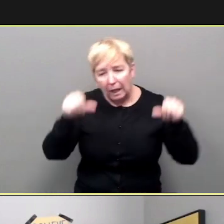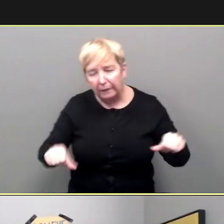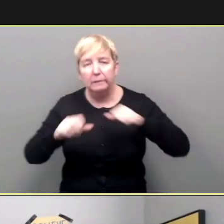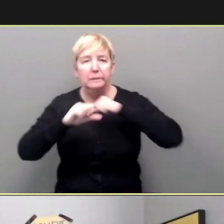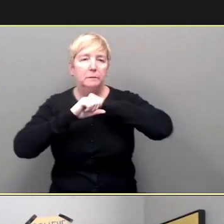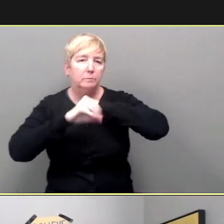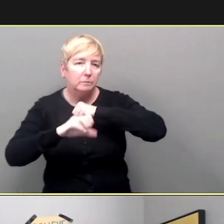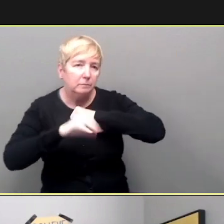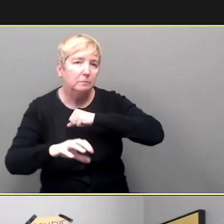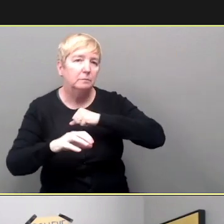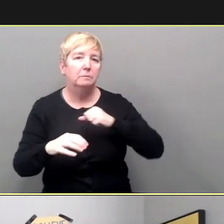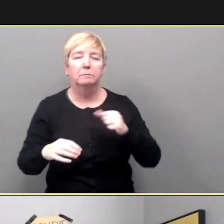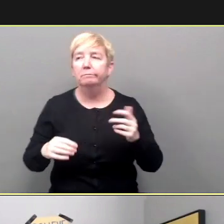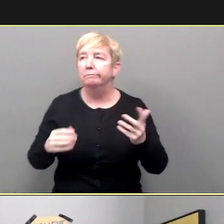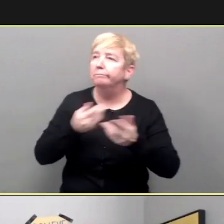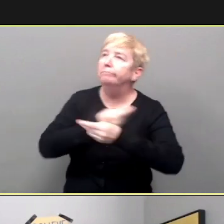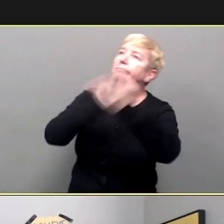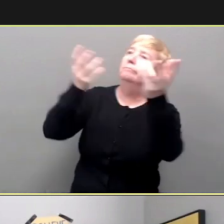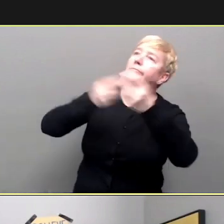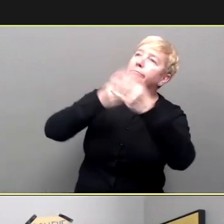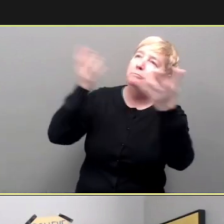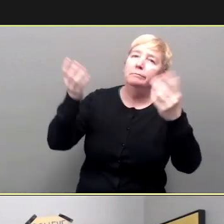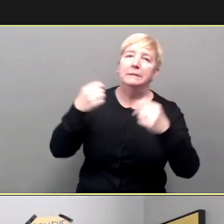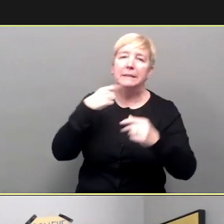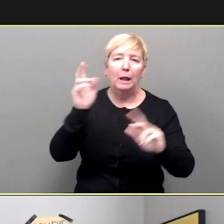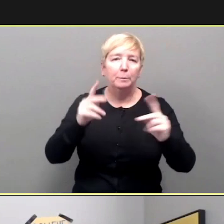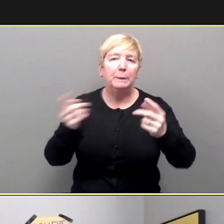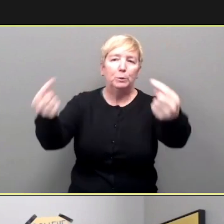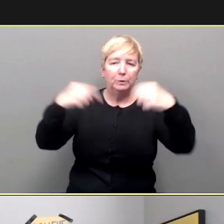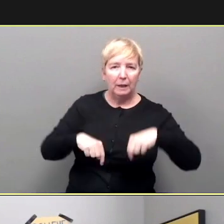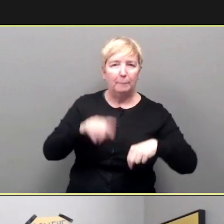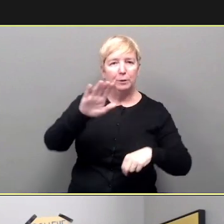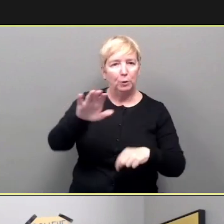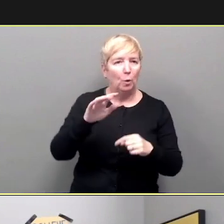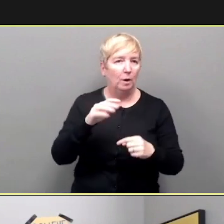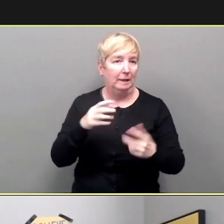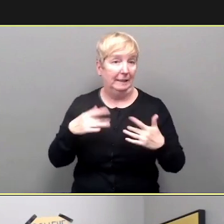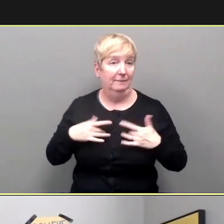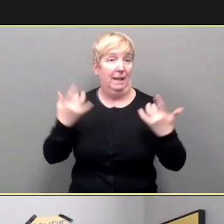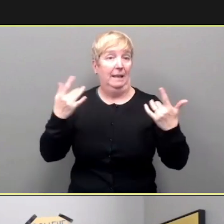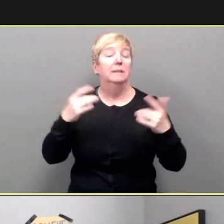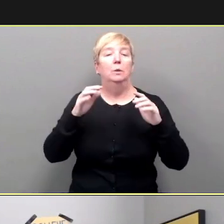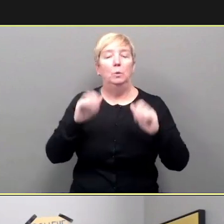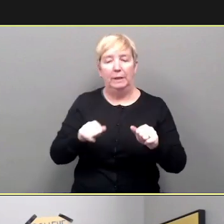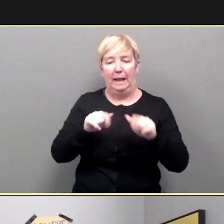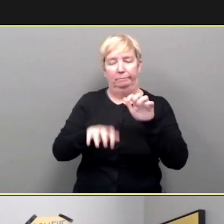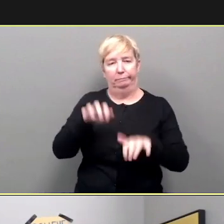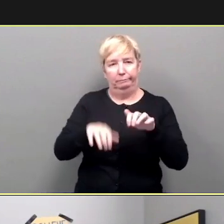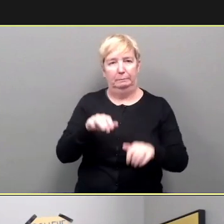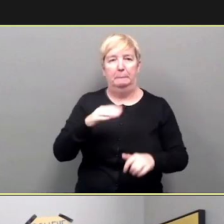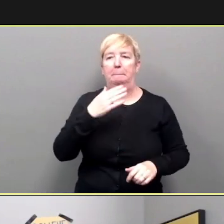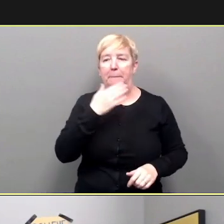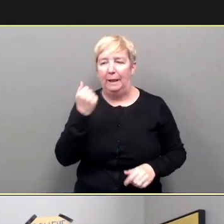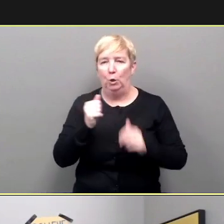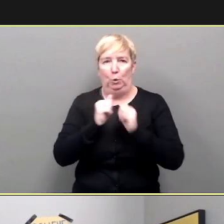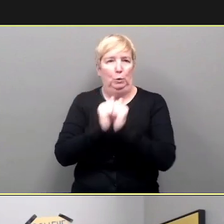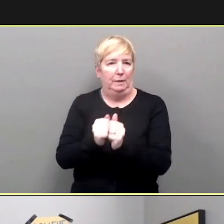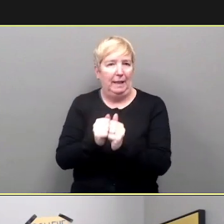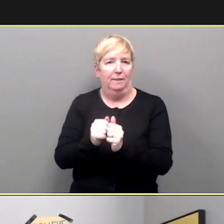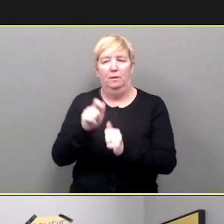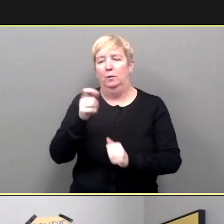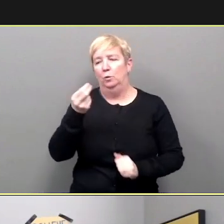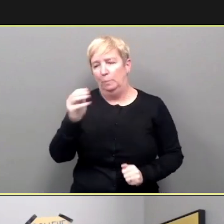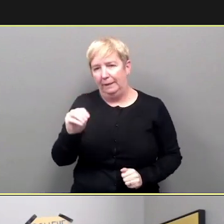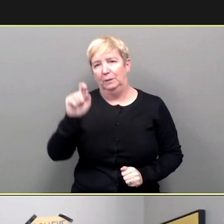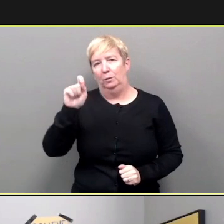to say, yes, come to our event, you can also go to bettertogethernewmexico.com and say, yes, I want a flyer that looks like this